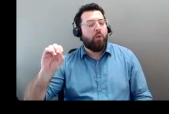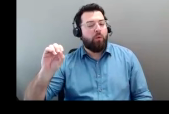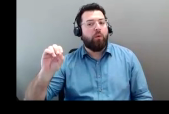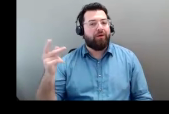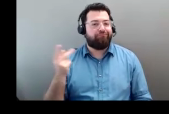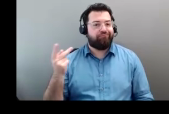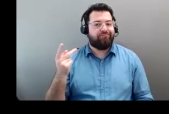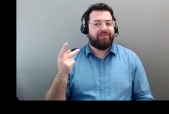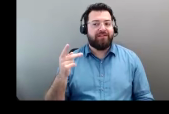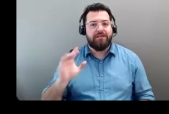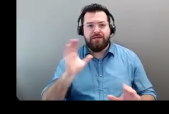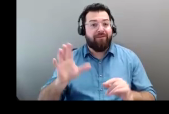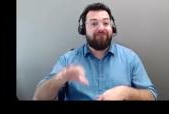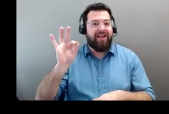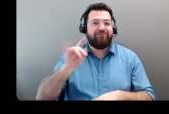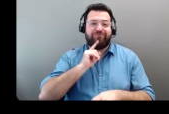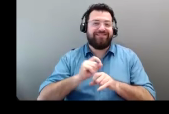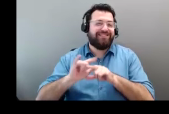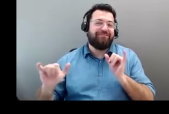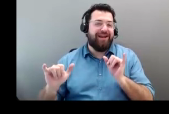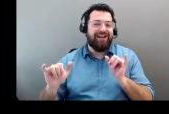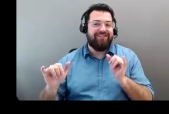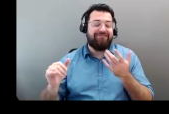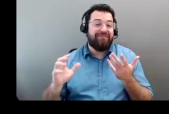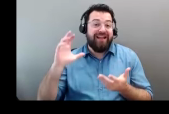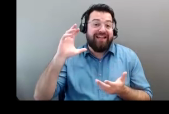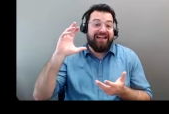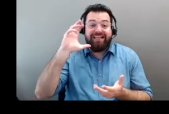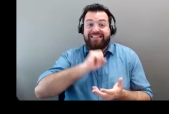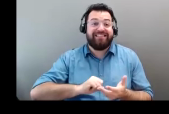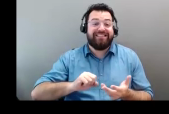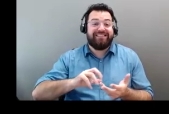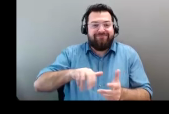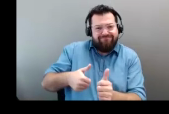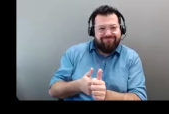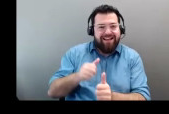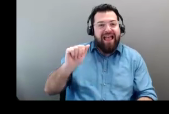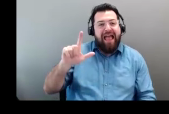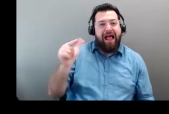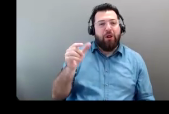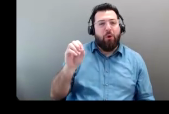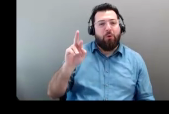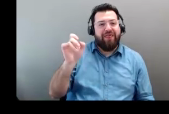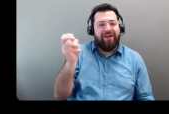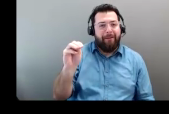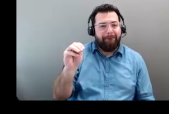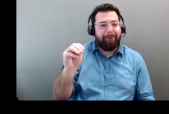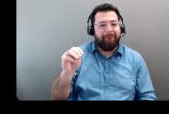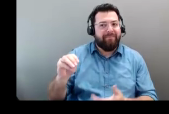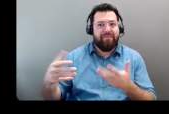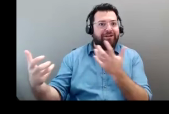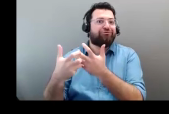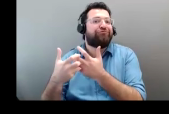Rio and I actually found it about the same time, which are, I guess, the algorithm gods gave it to us, and we both were like, "Hey, check out this